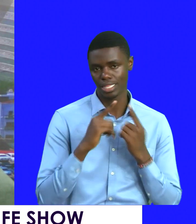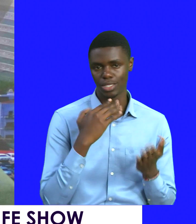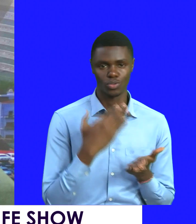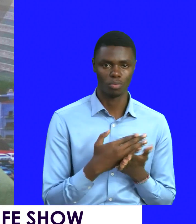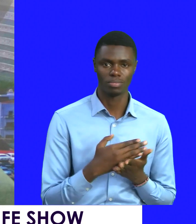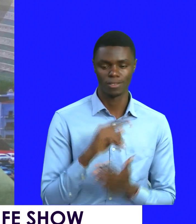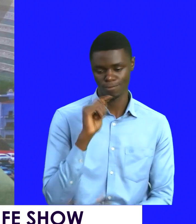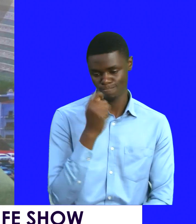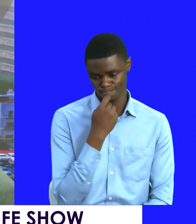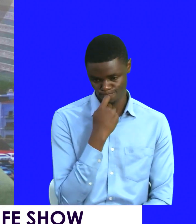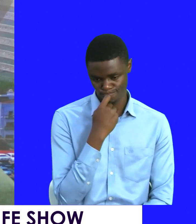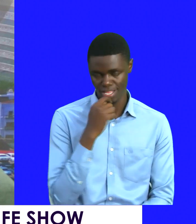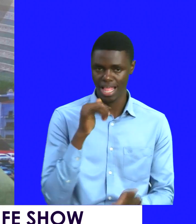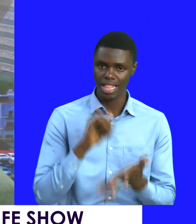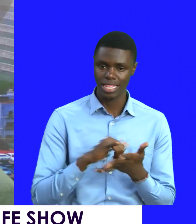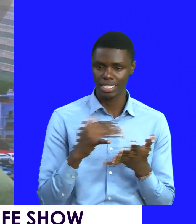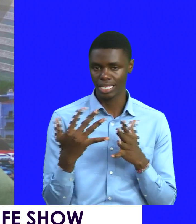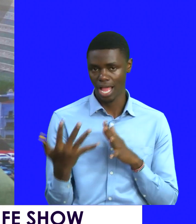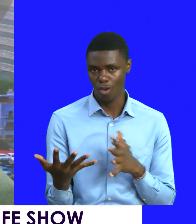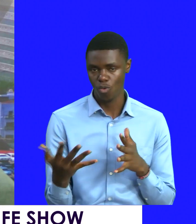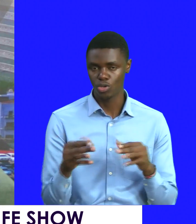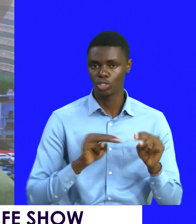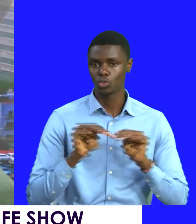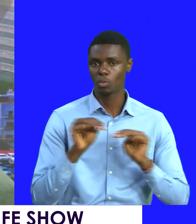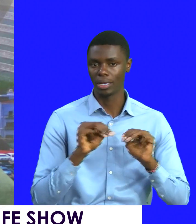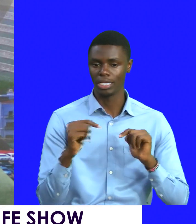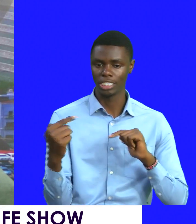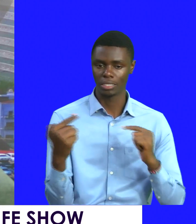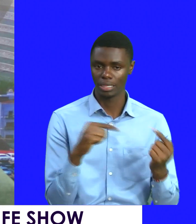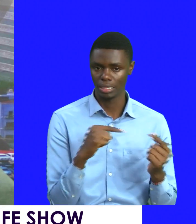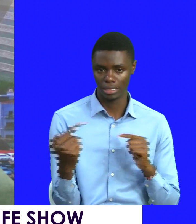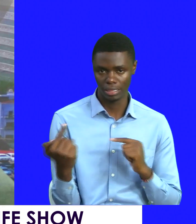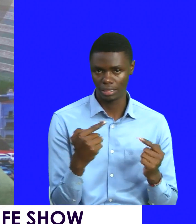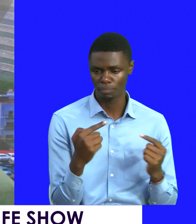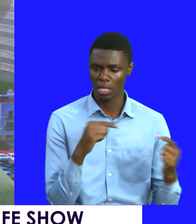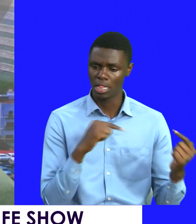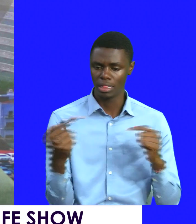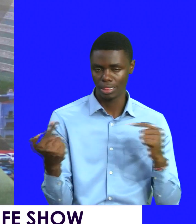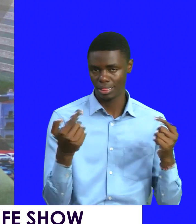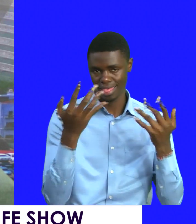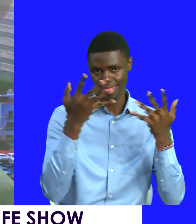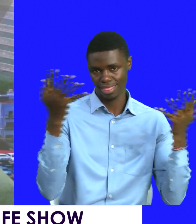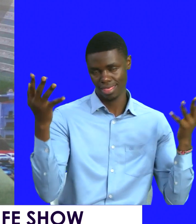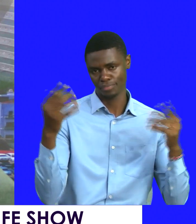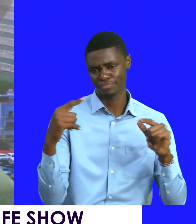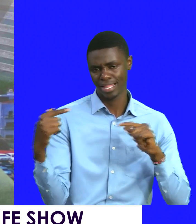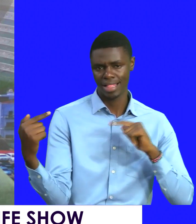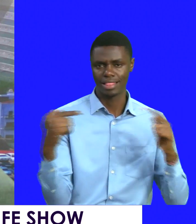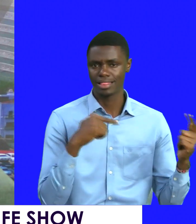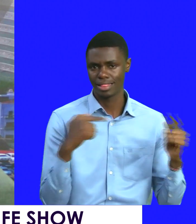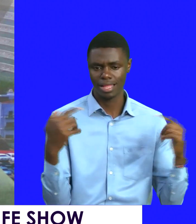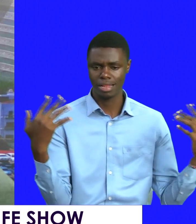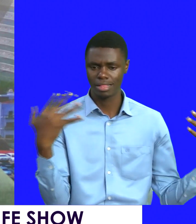strife. Deal with the protagonist. The protagonist is out there. The protagonist